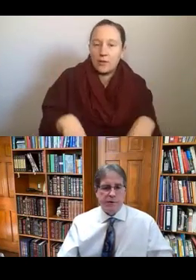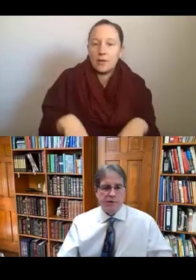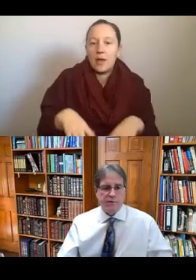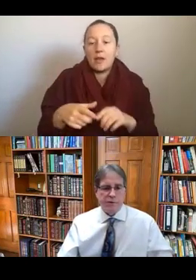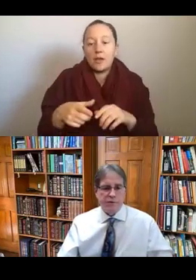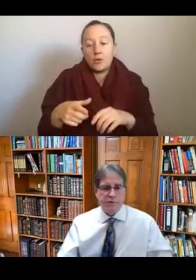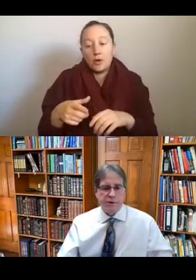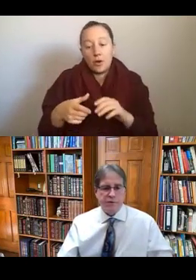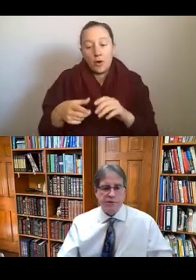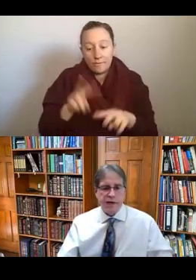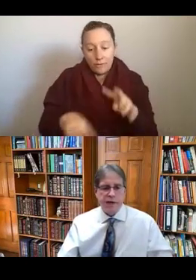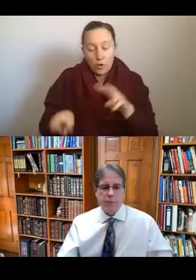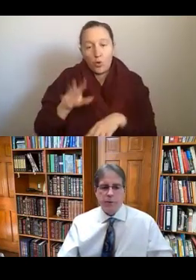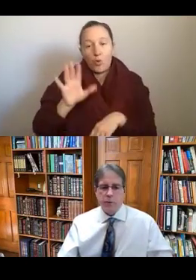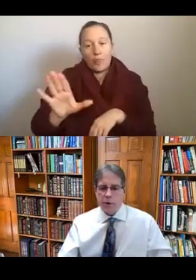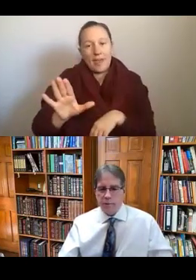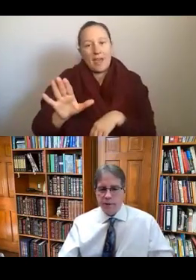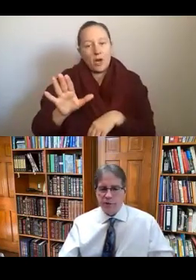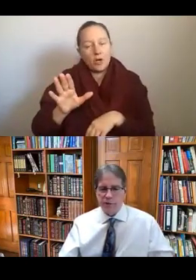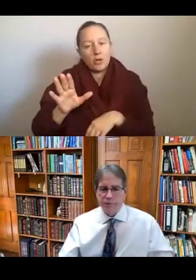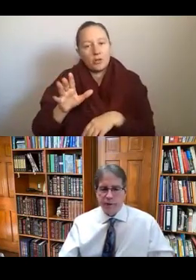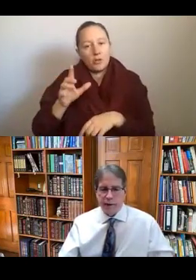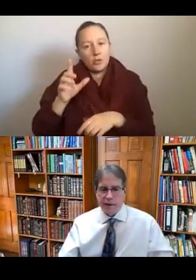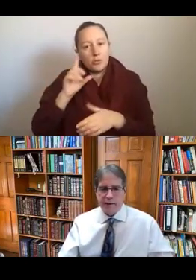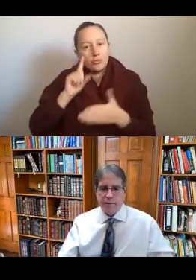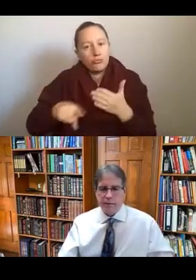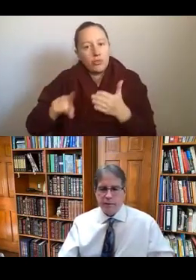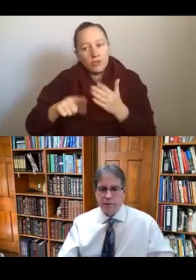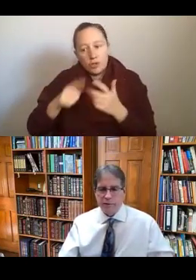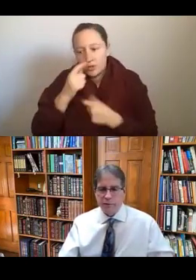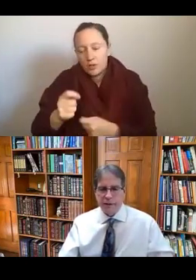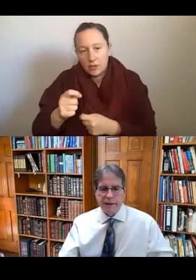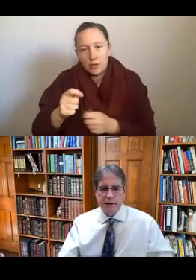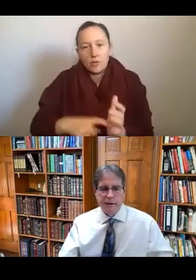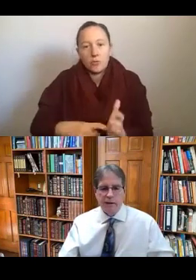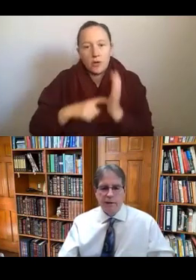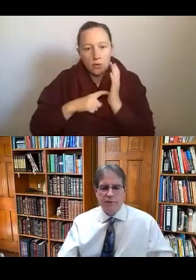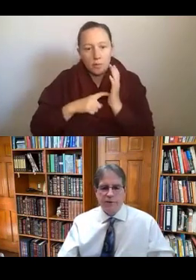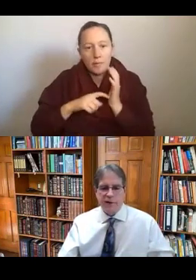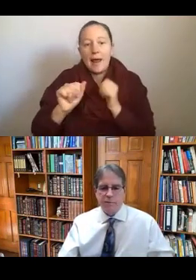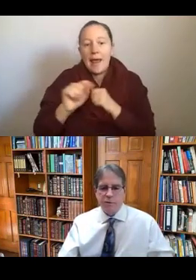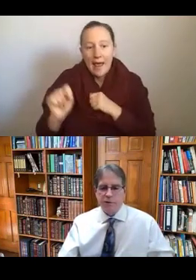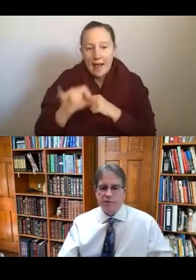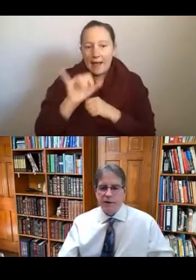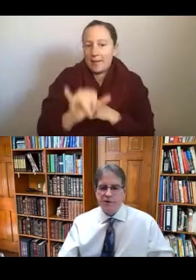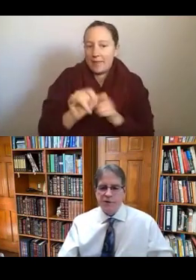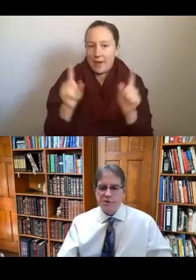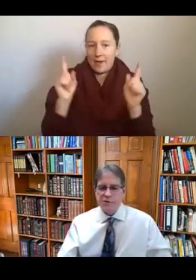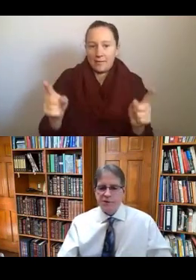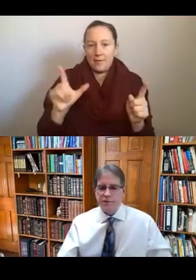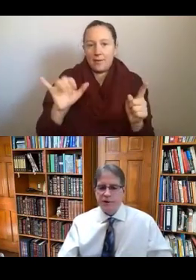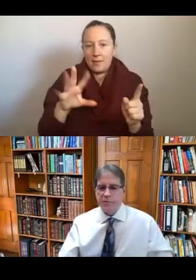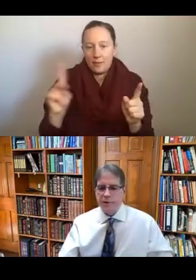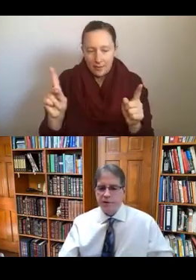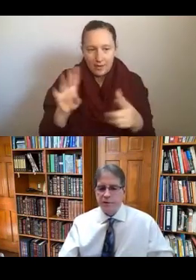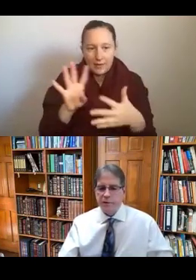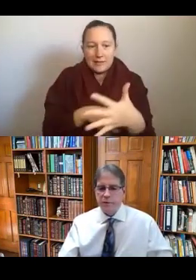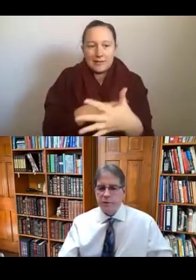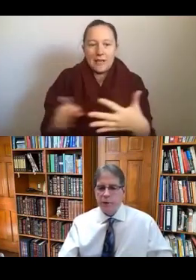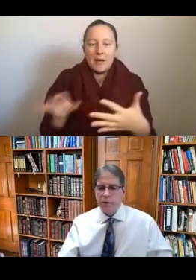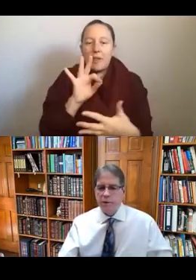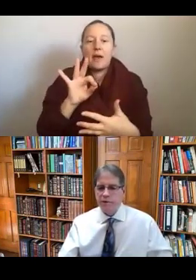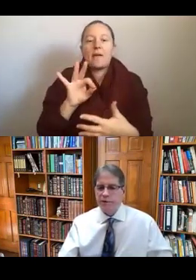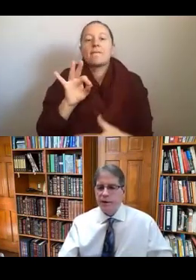respective areas of research interest and requirements at, and here's a link, the table of IC-specific